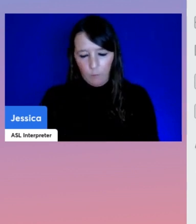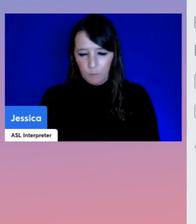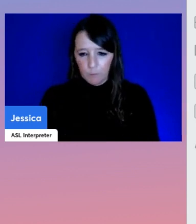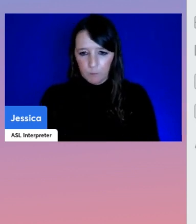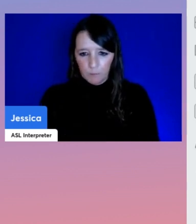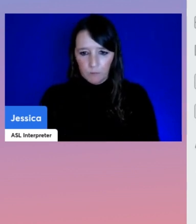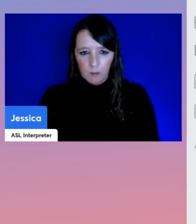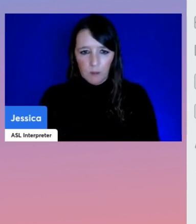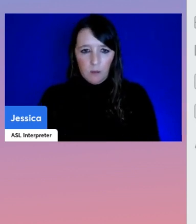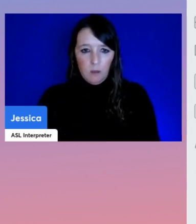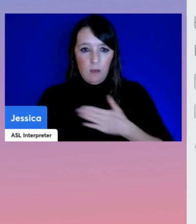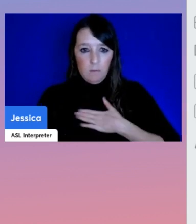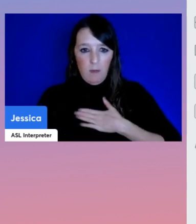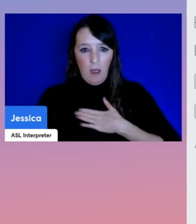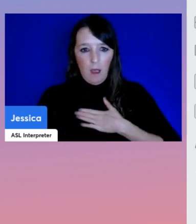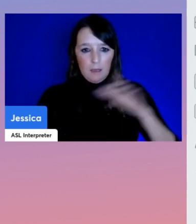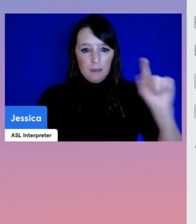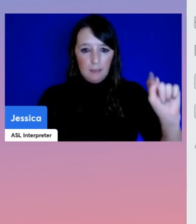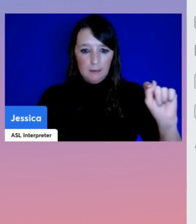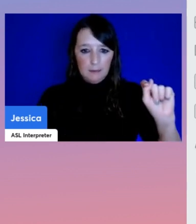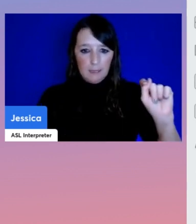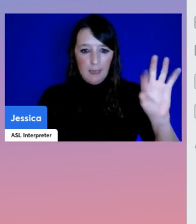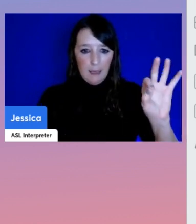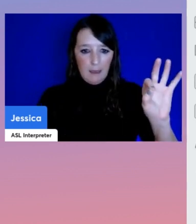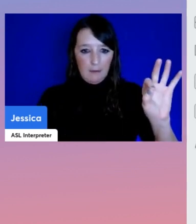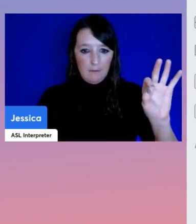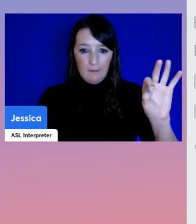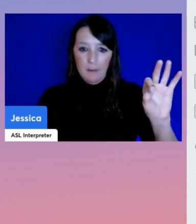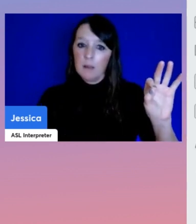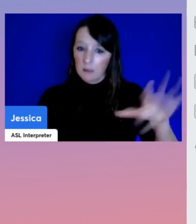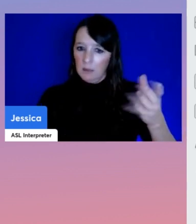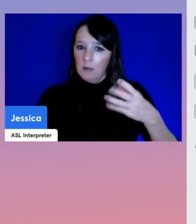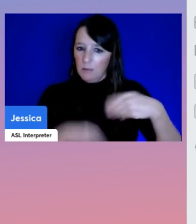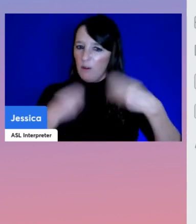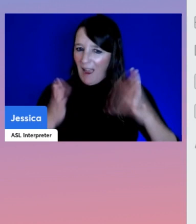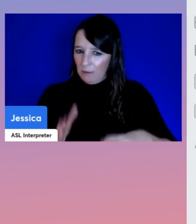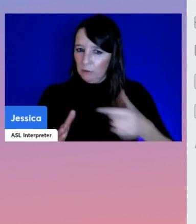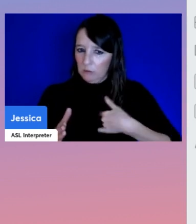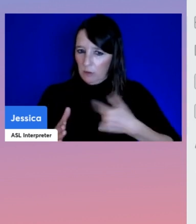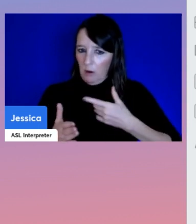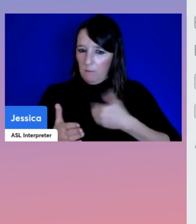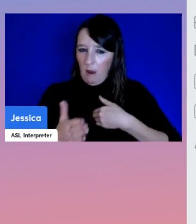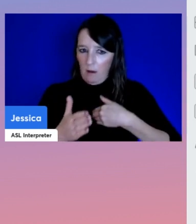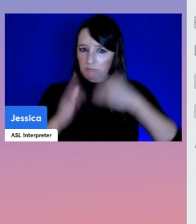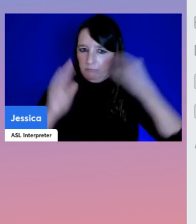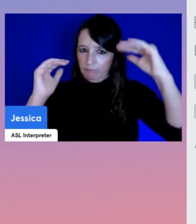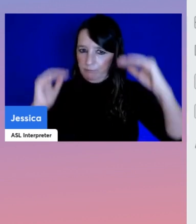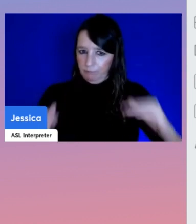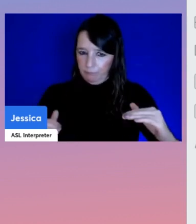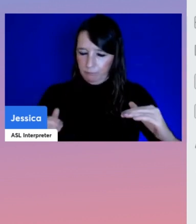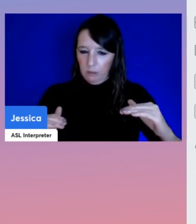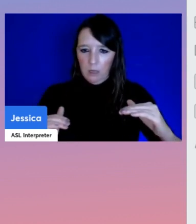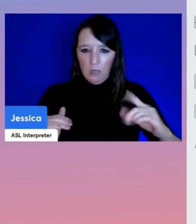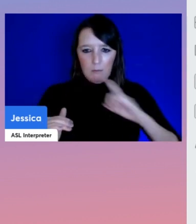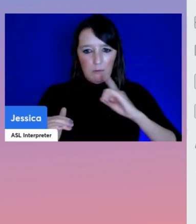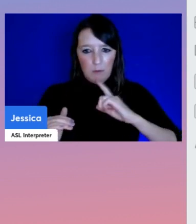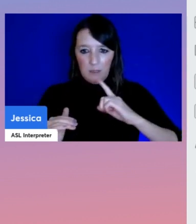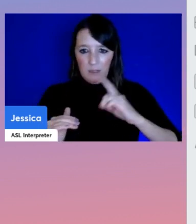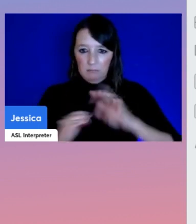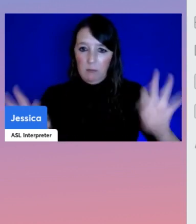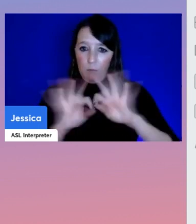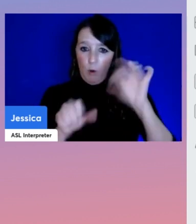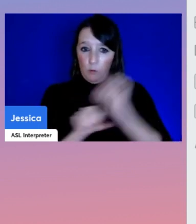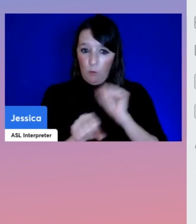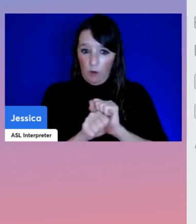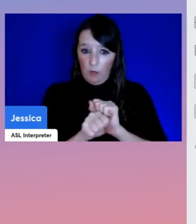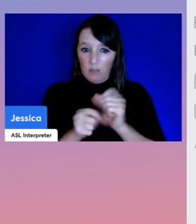So my main TF file just configures what providers I'm interested in. But the main work is done in my test